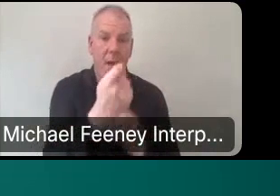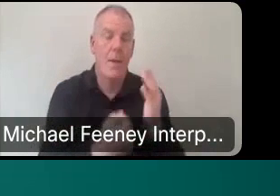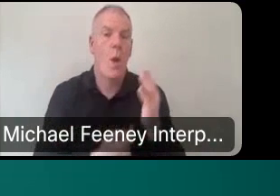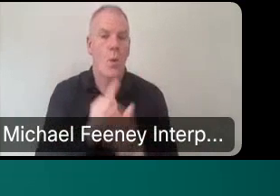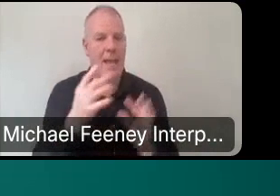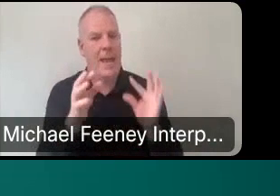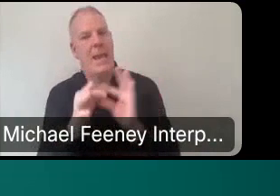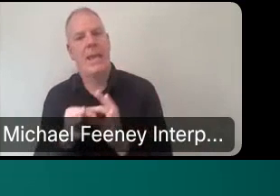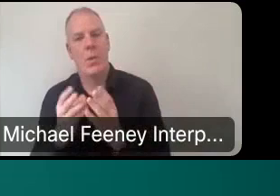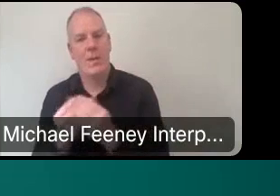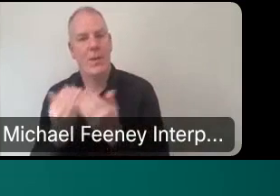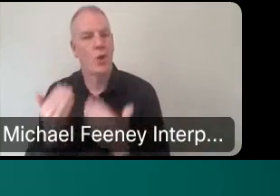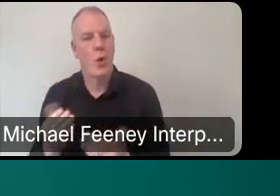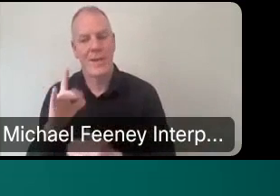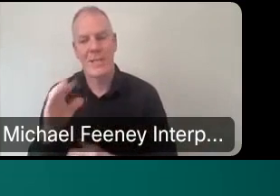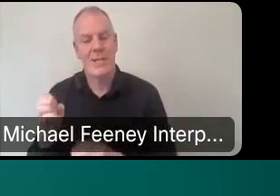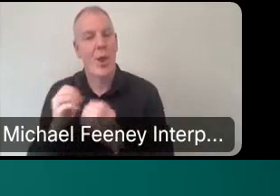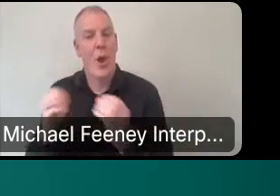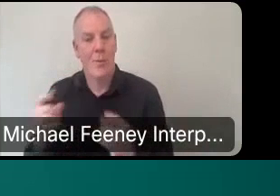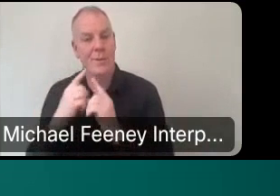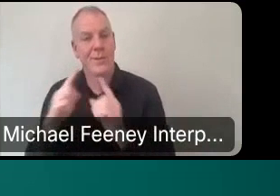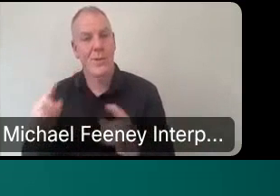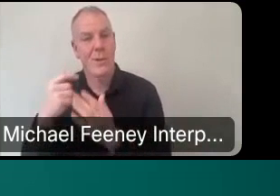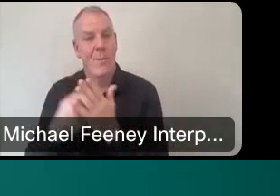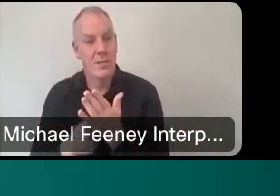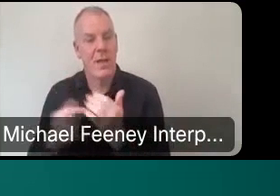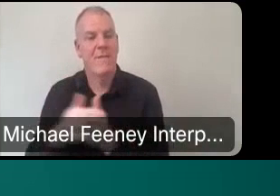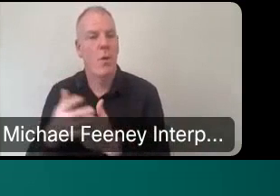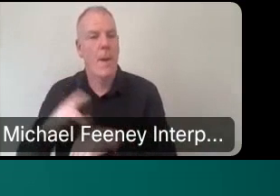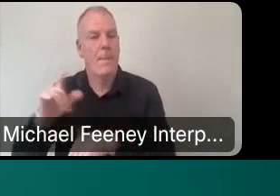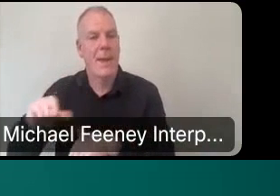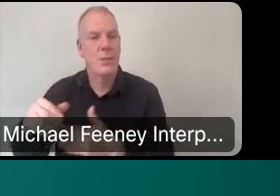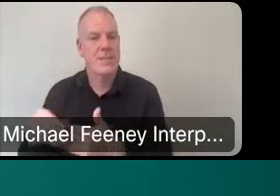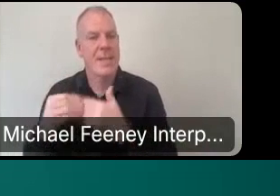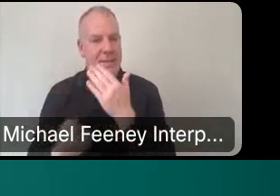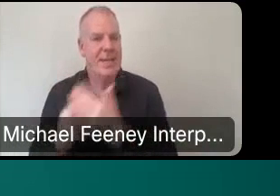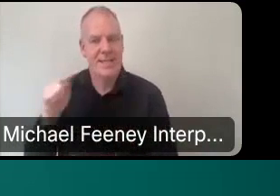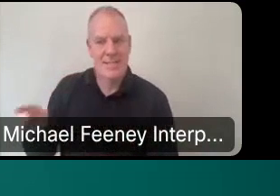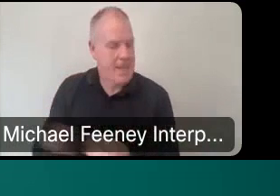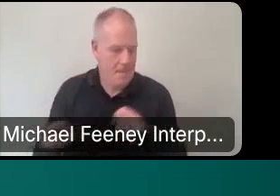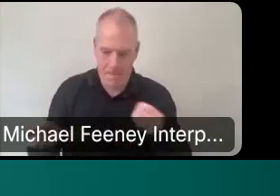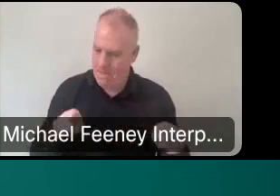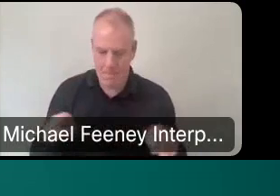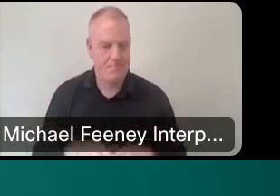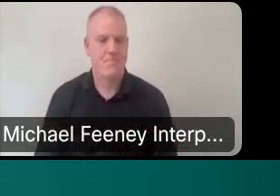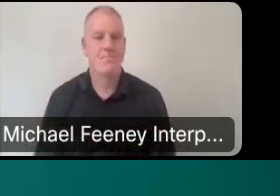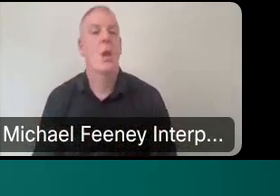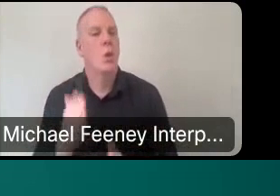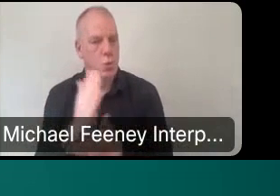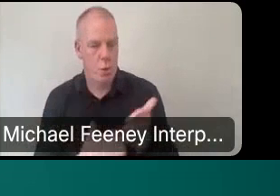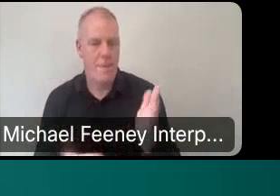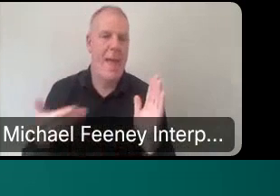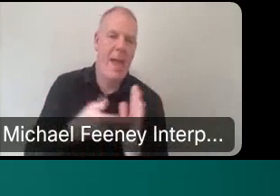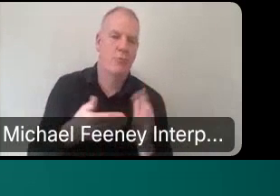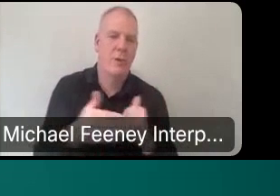closely aligned with the current HSE open disclosure policy for patient safety incidents. And there are some additional